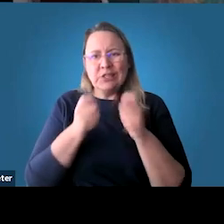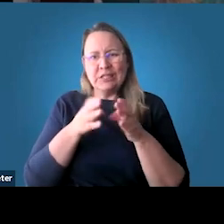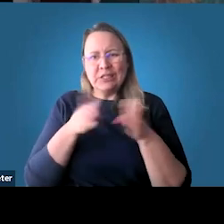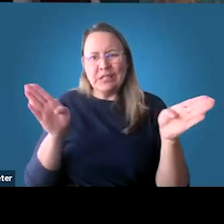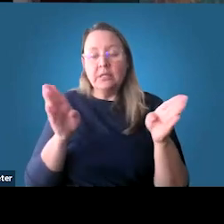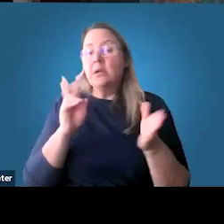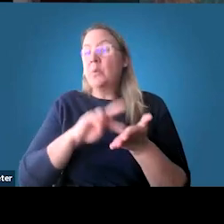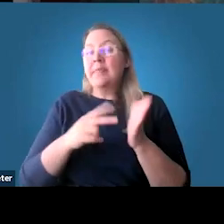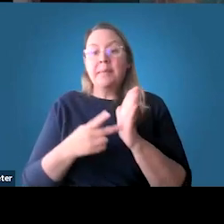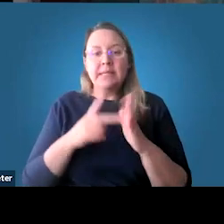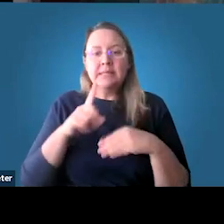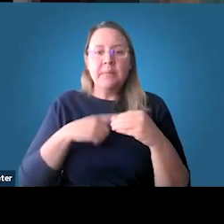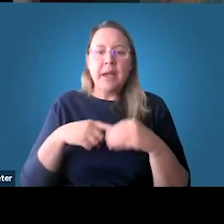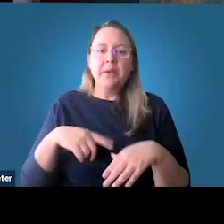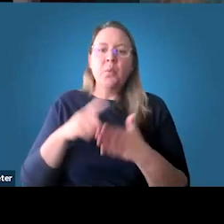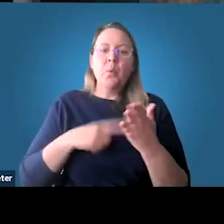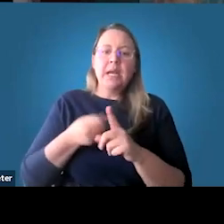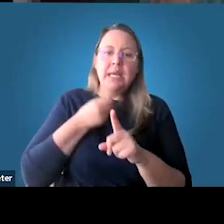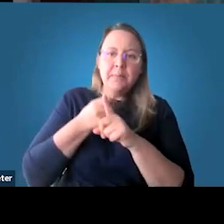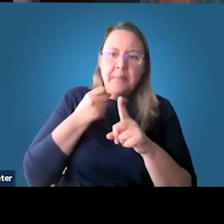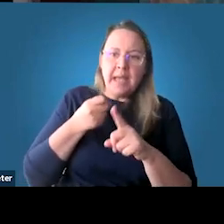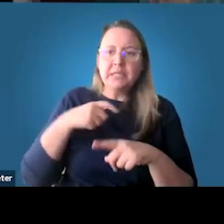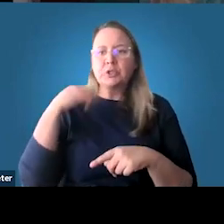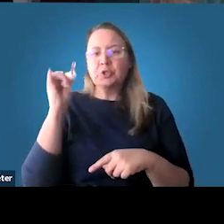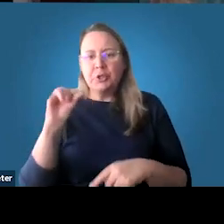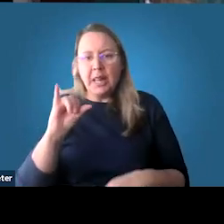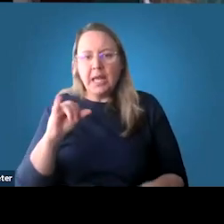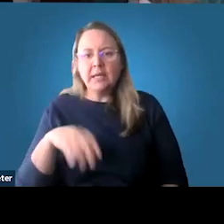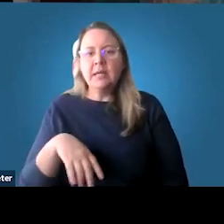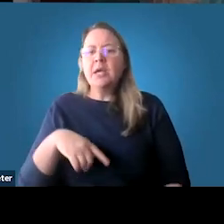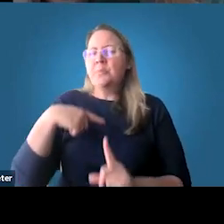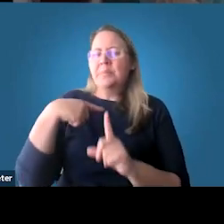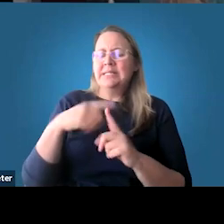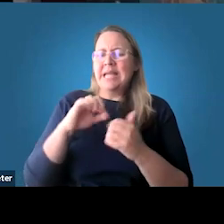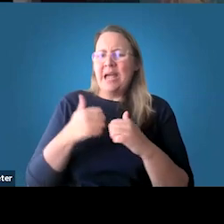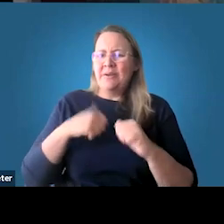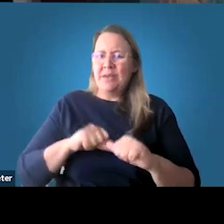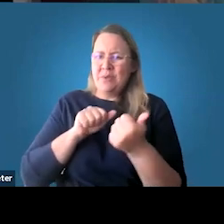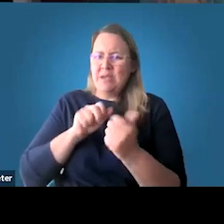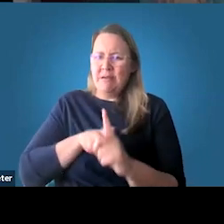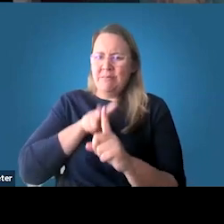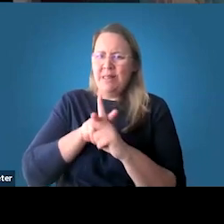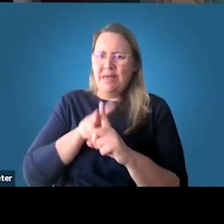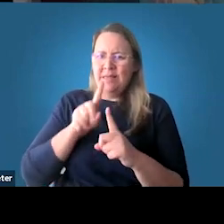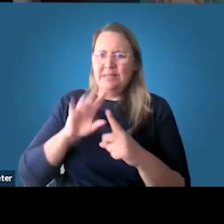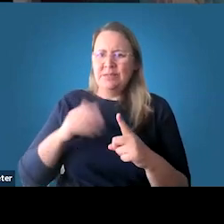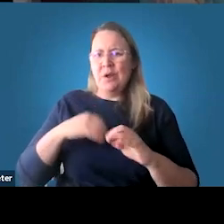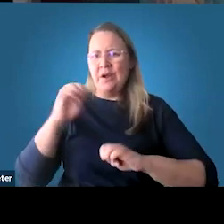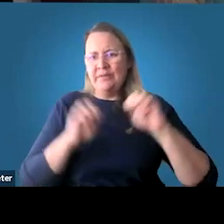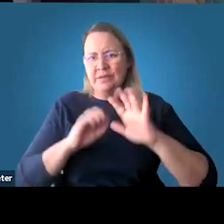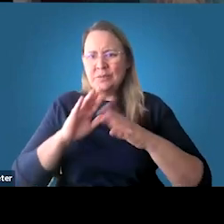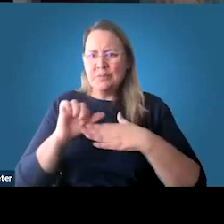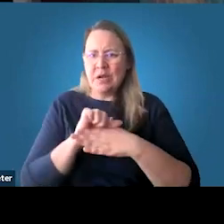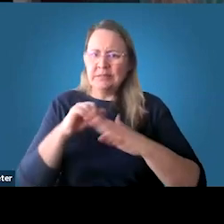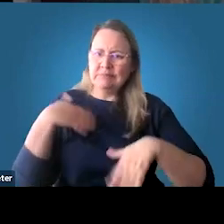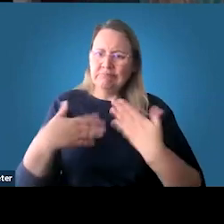that means in terms of what impact and success look like, and then how can we apply that to our evaluation